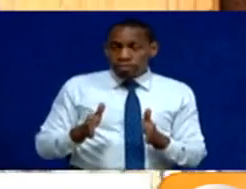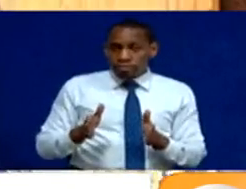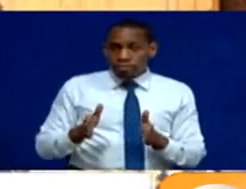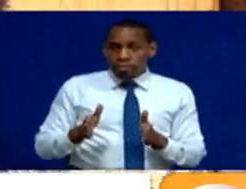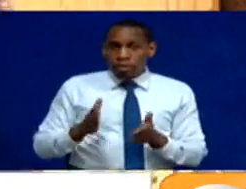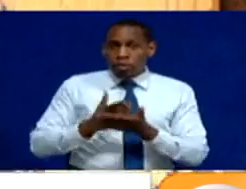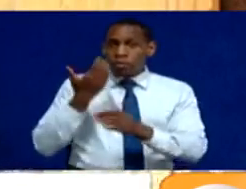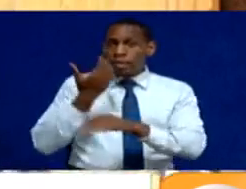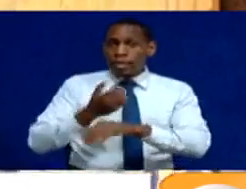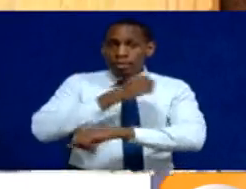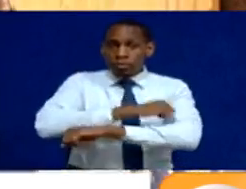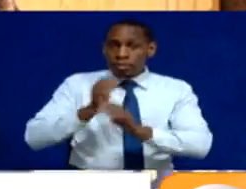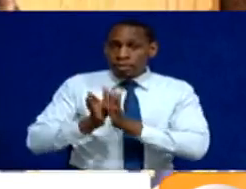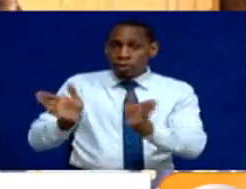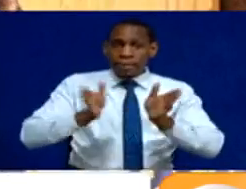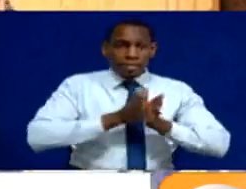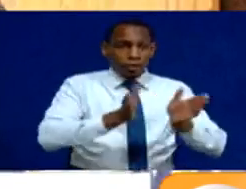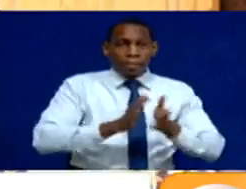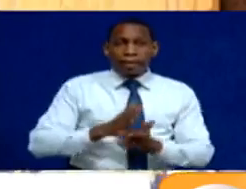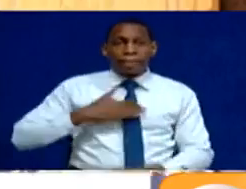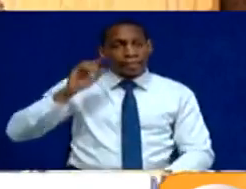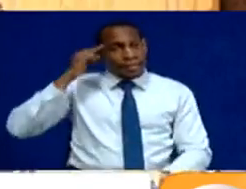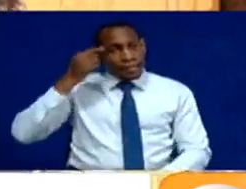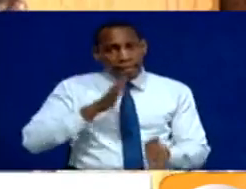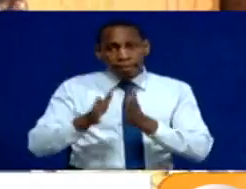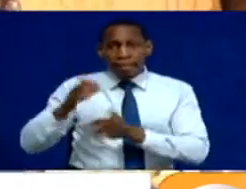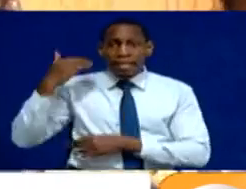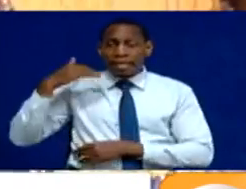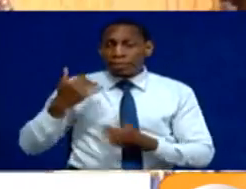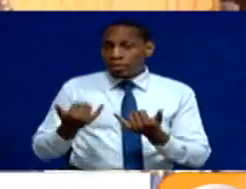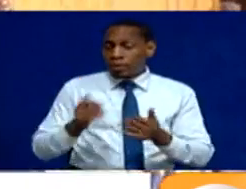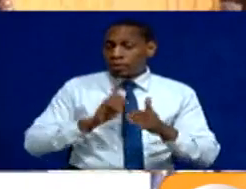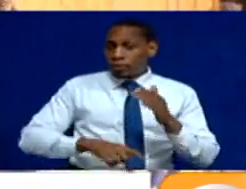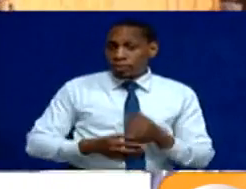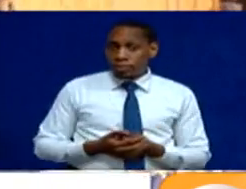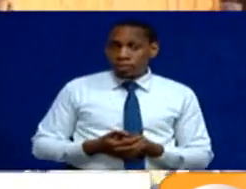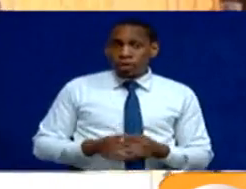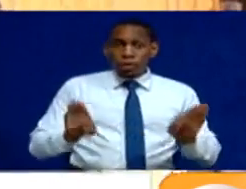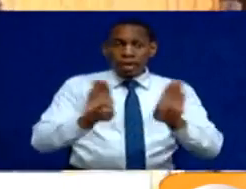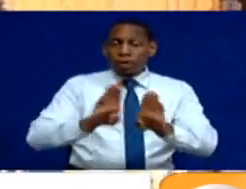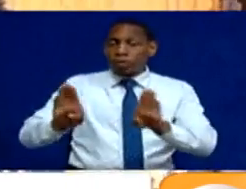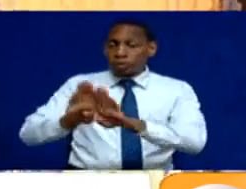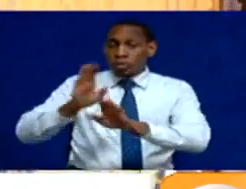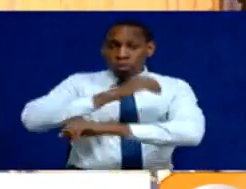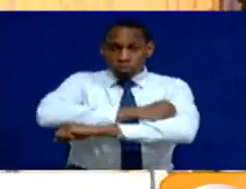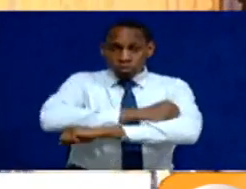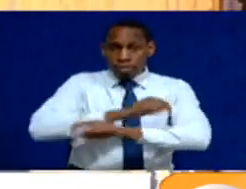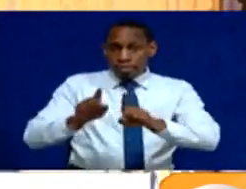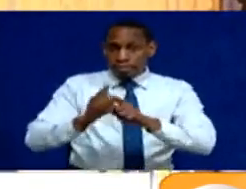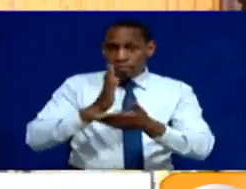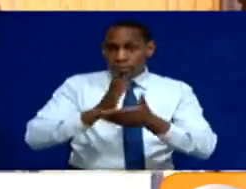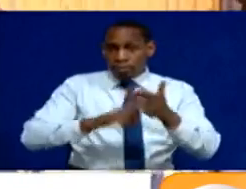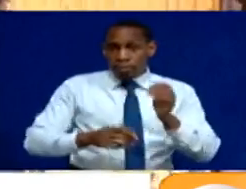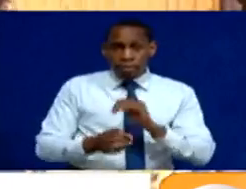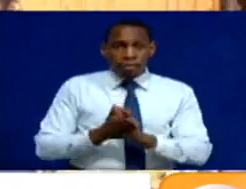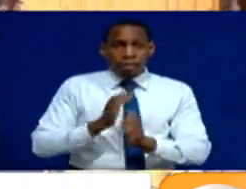itakuwa ni vikumu mashule kufunguliwa. Nafikiri njama ya hawa wakora sasa ni kufunga mashule na kuhakikisha ya